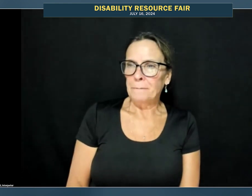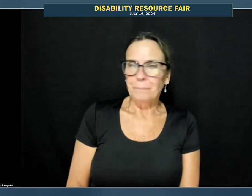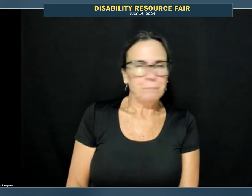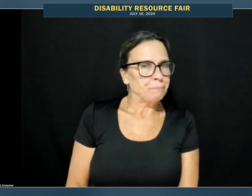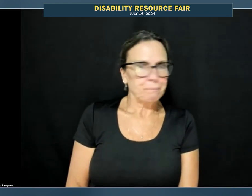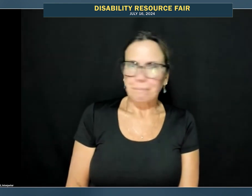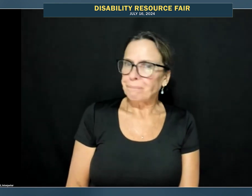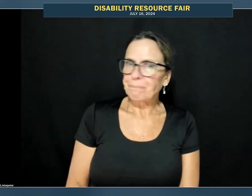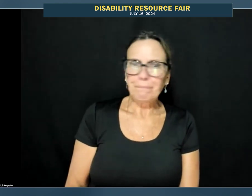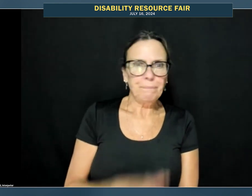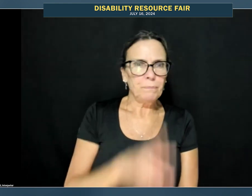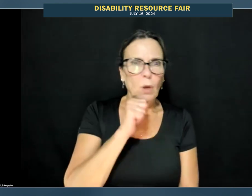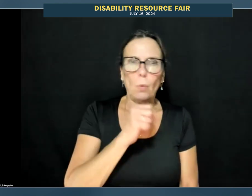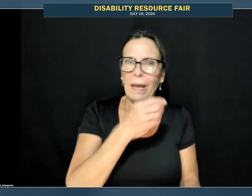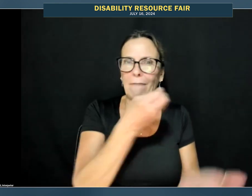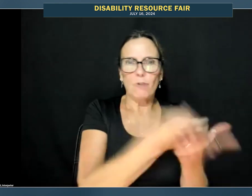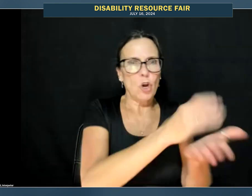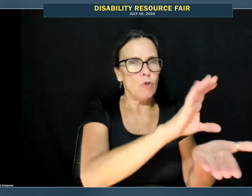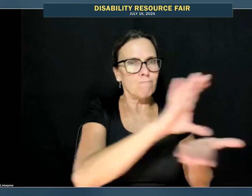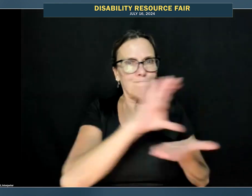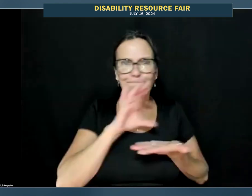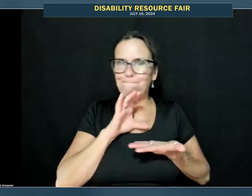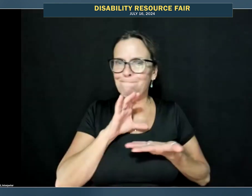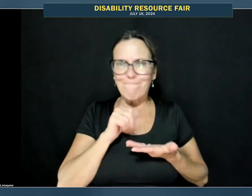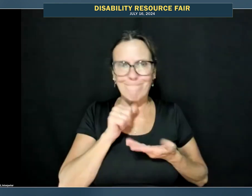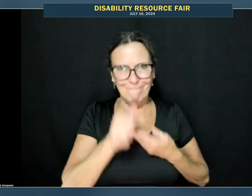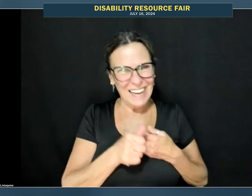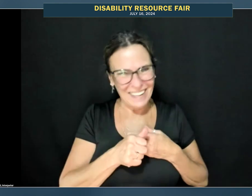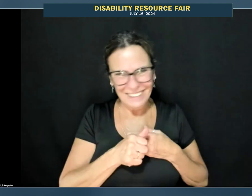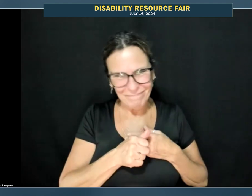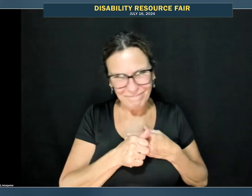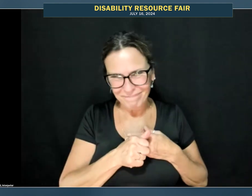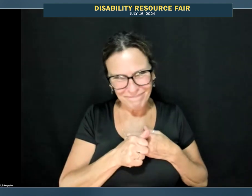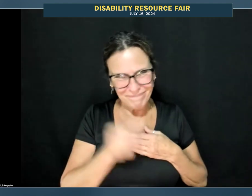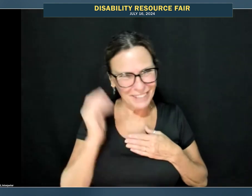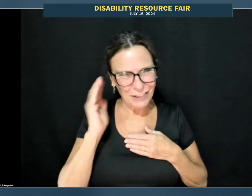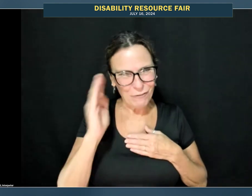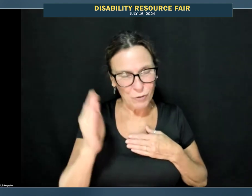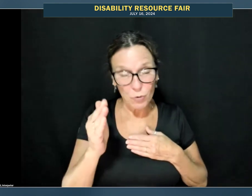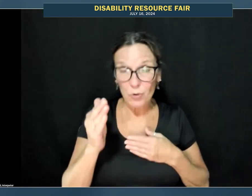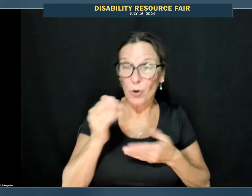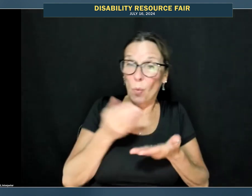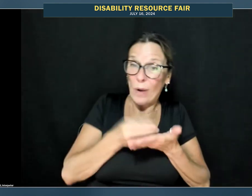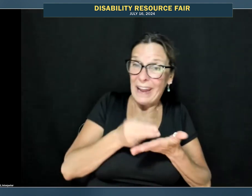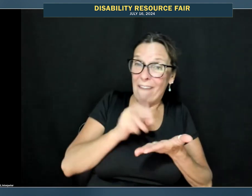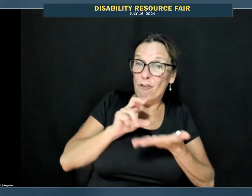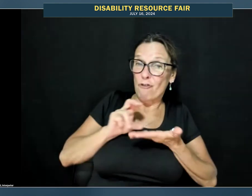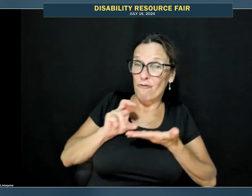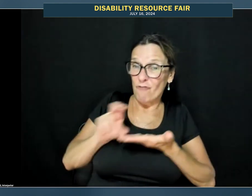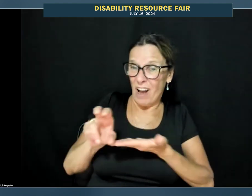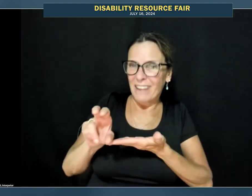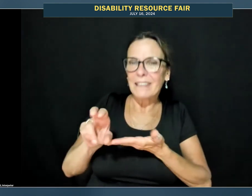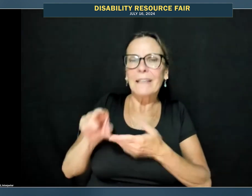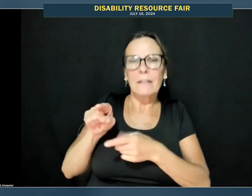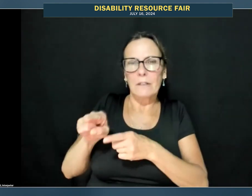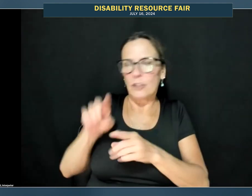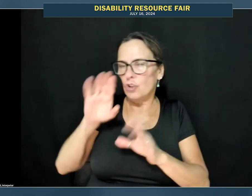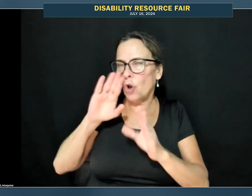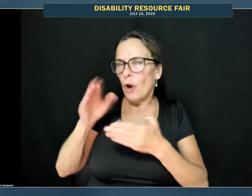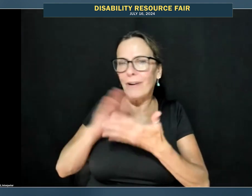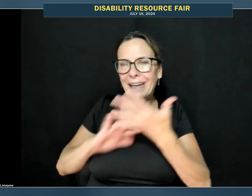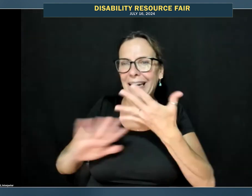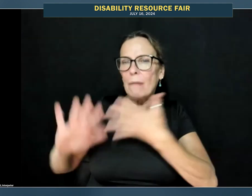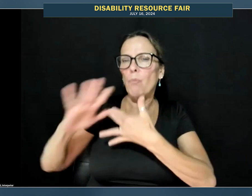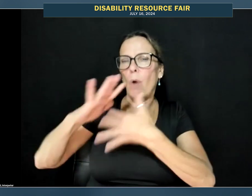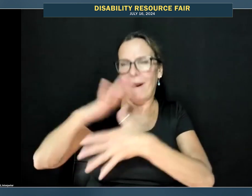funding at any point in the future. So it's to see that the funding that does go in is targeted and prioritized